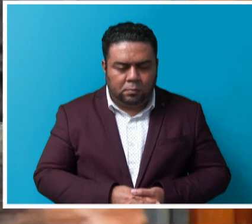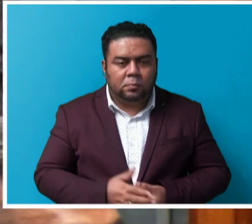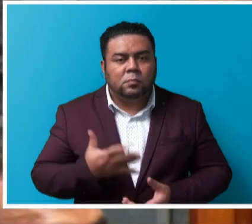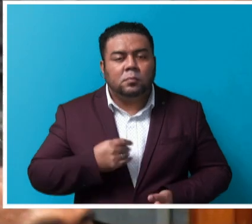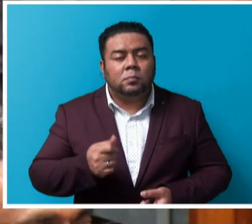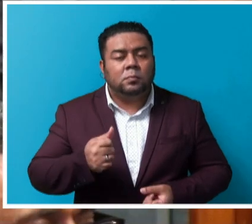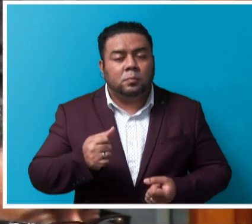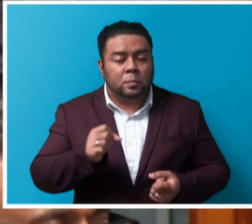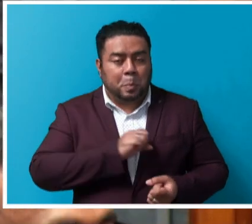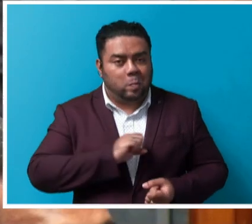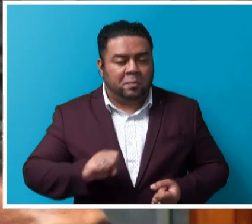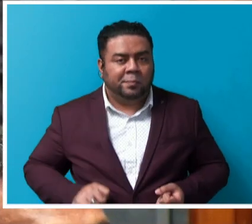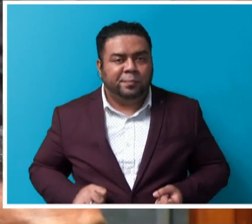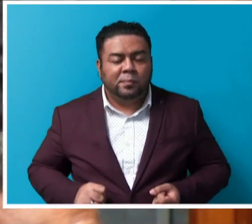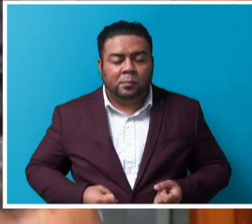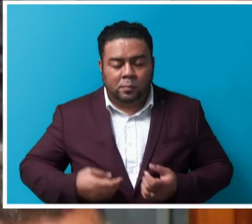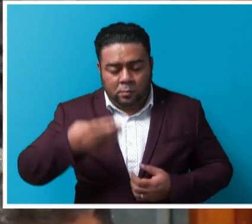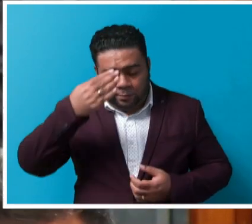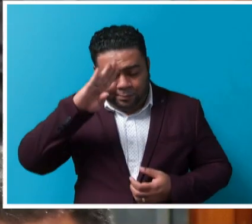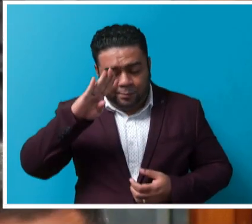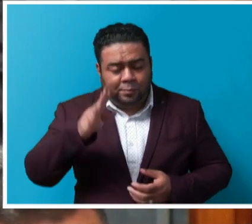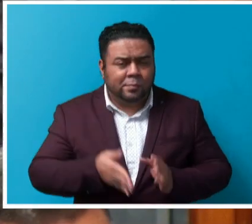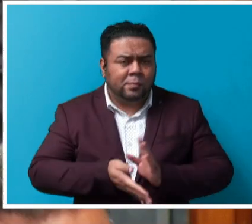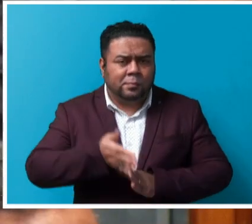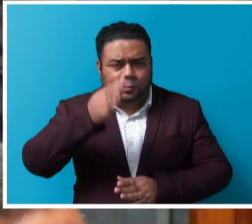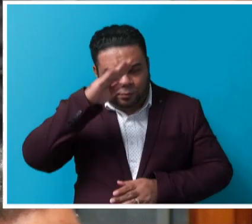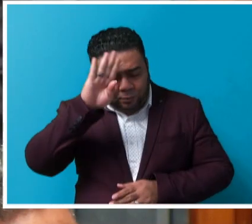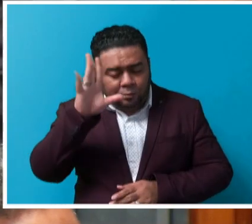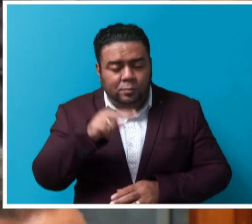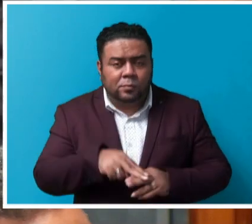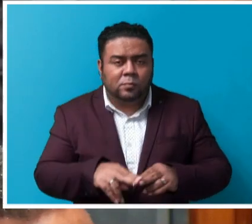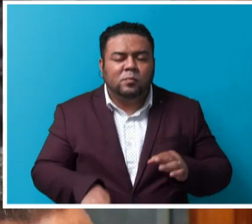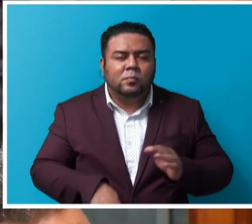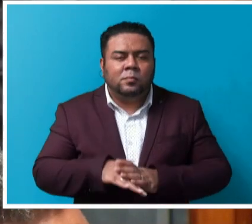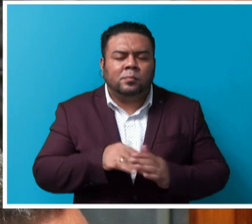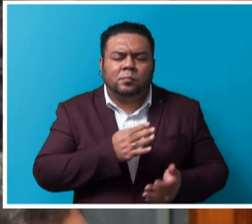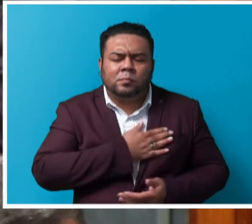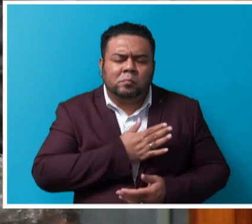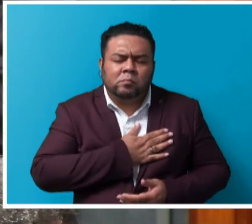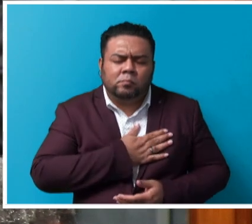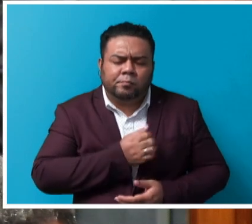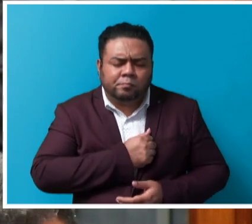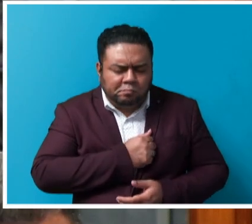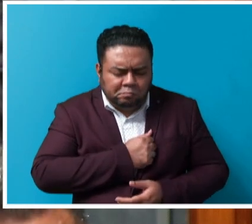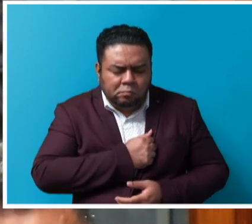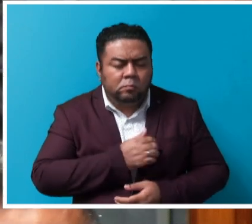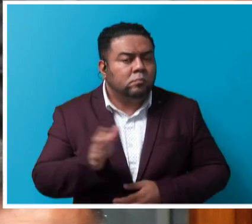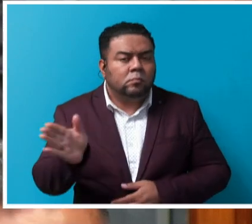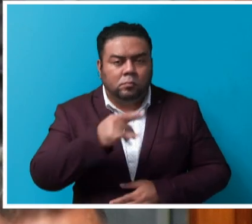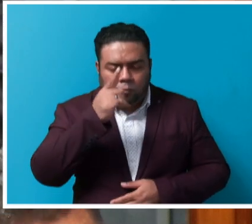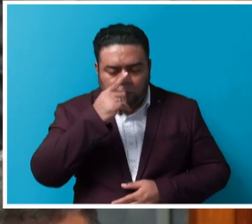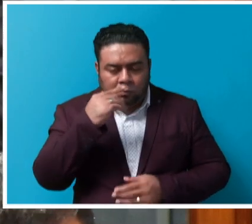Excellency, a paramount chief of Fiji, is full of love and compassion for all